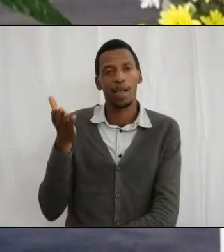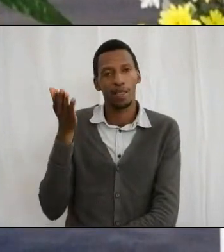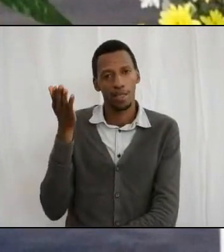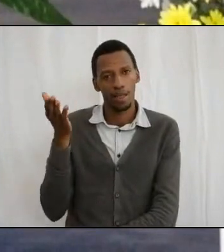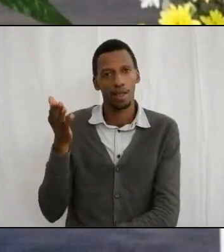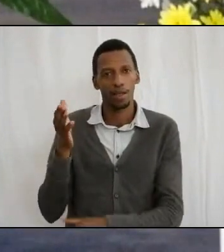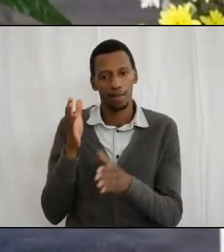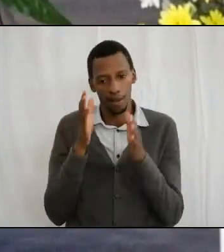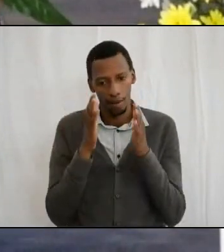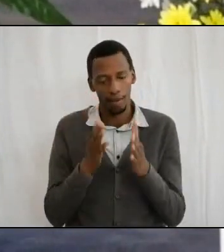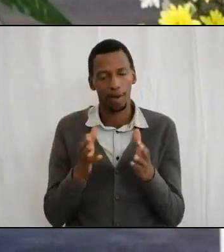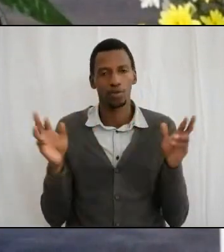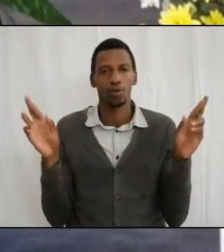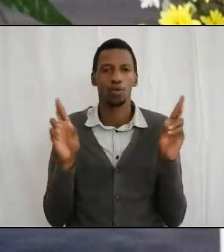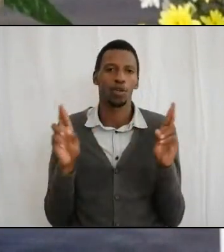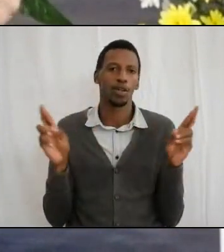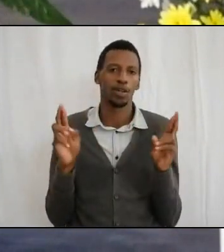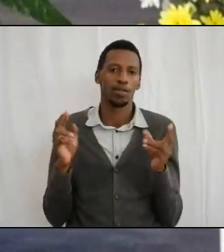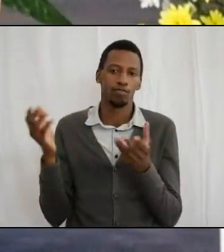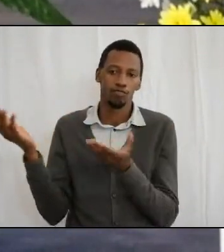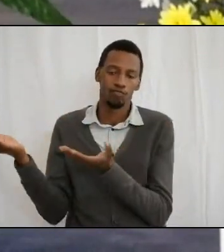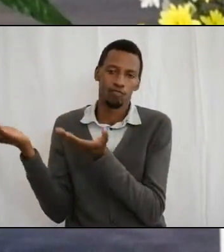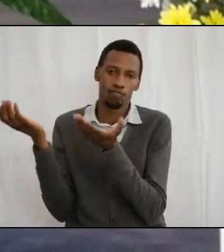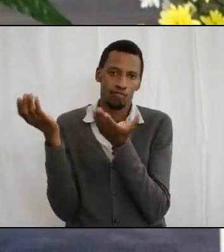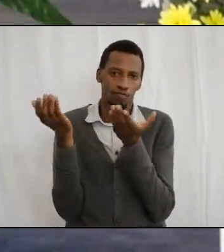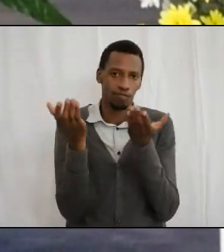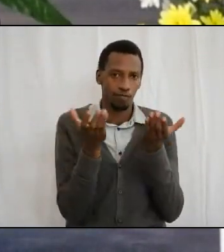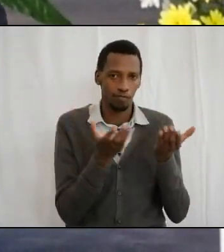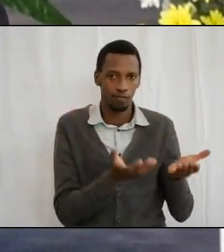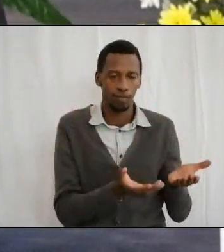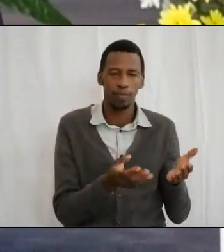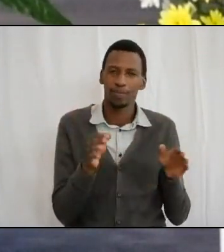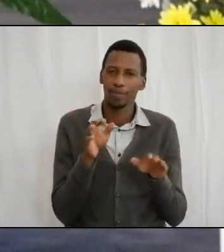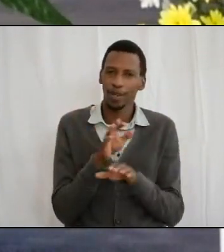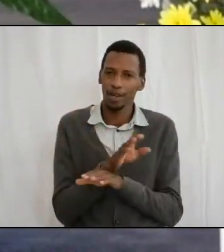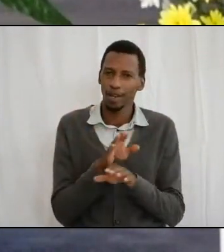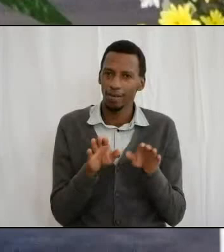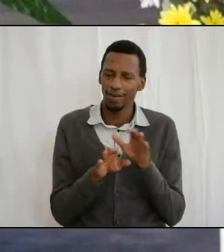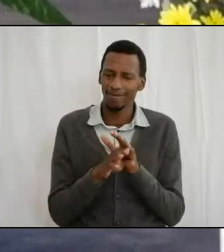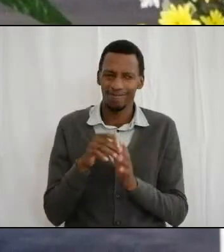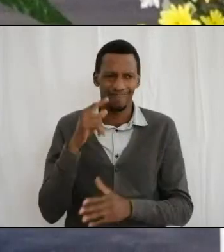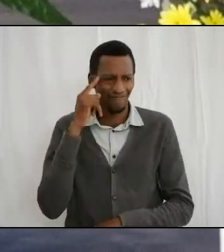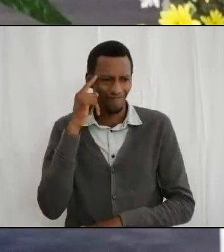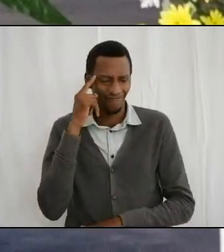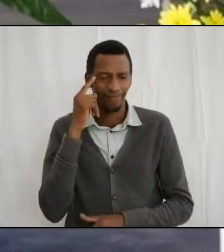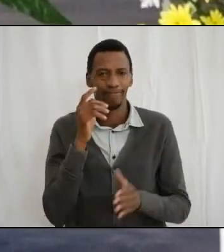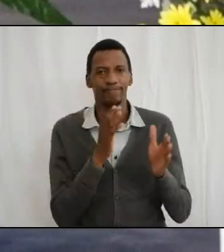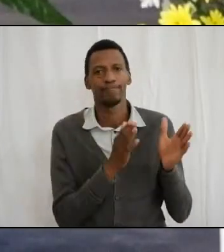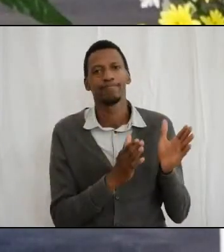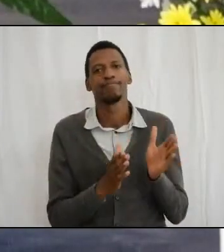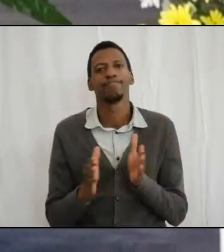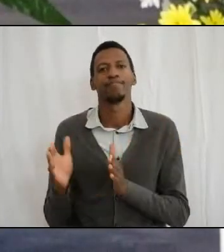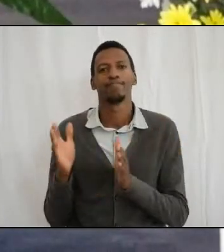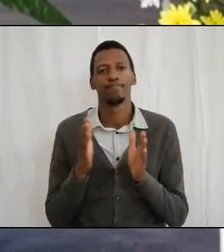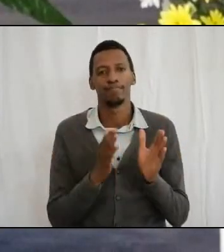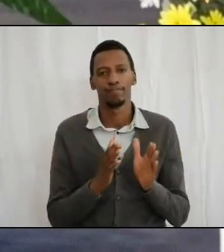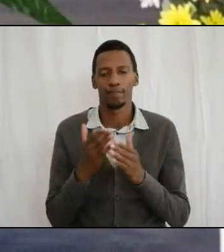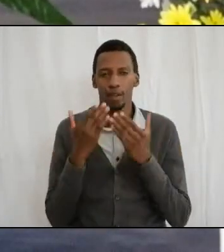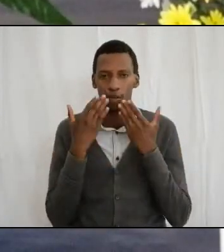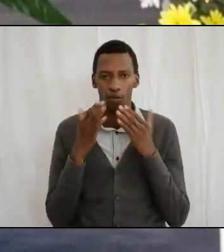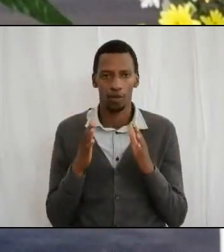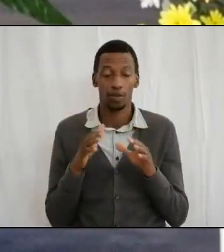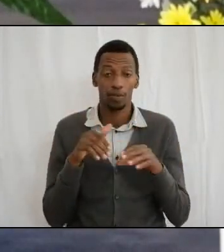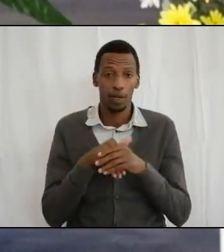the body bags. Everything we could possibly think of, we prepared for. And in the book,